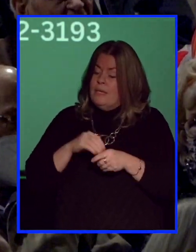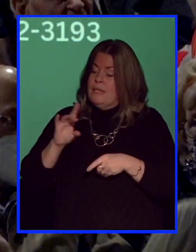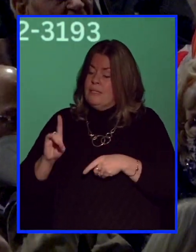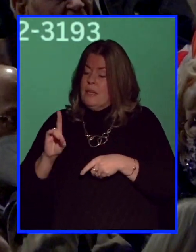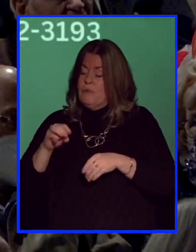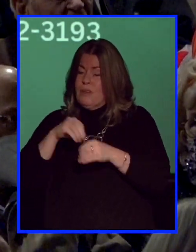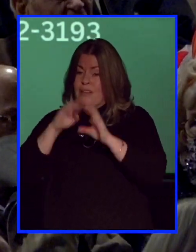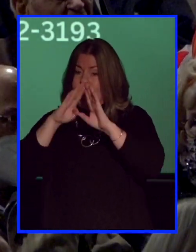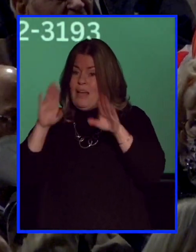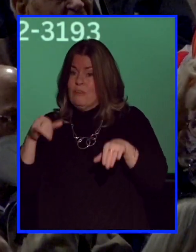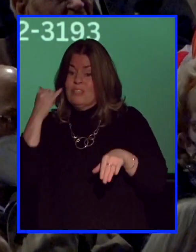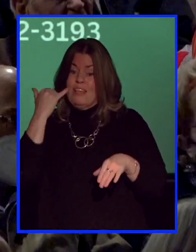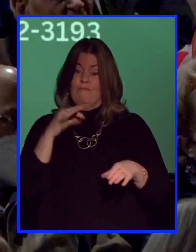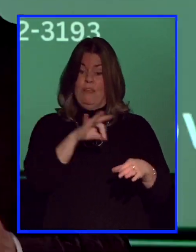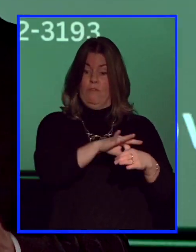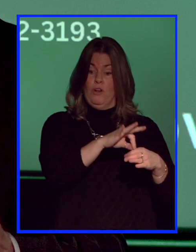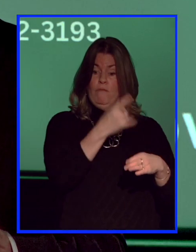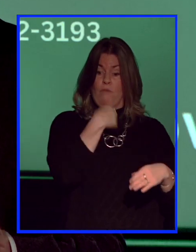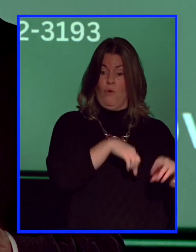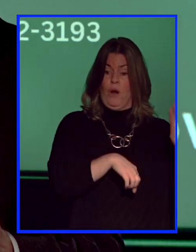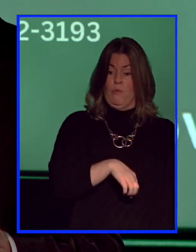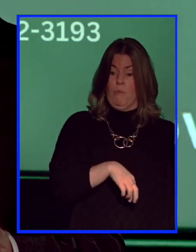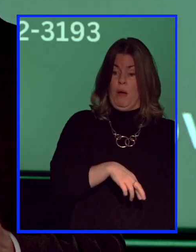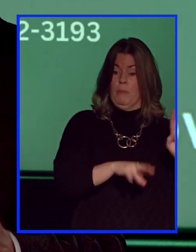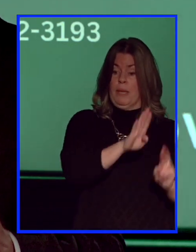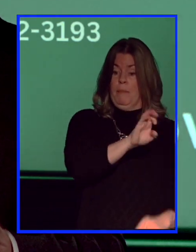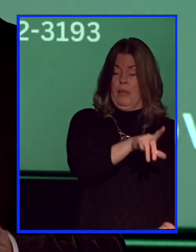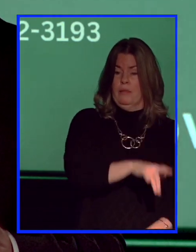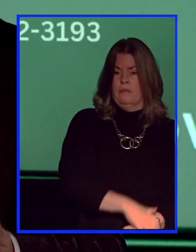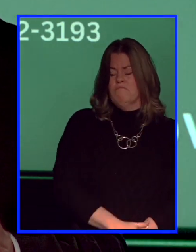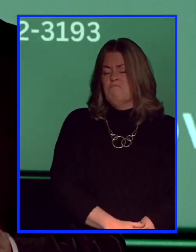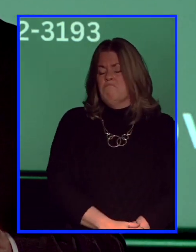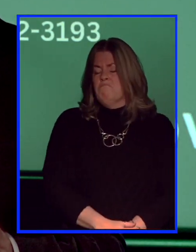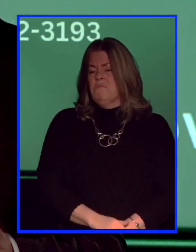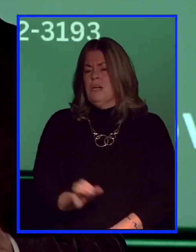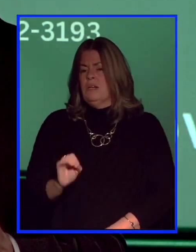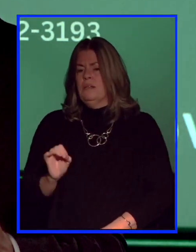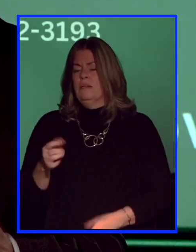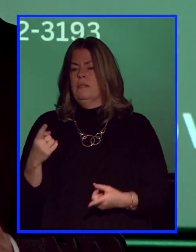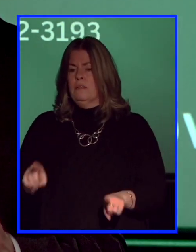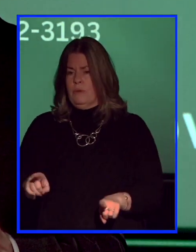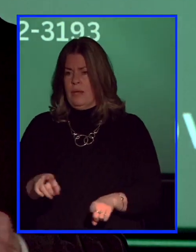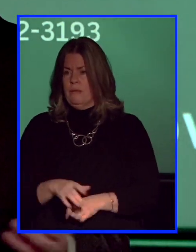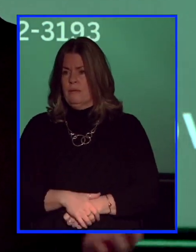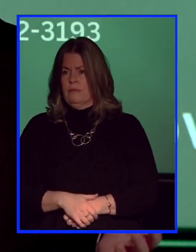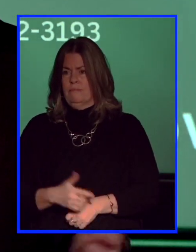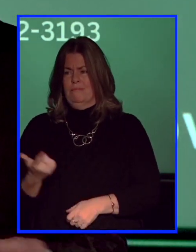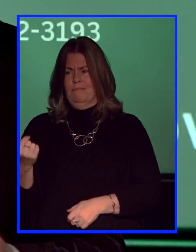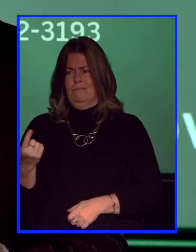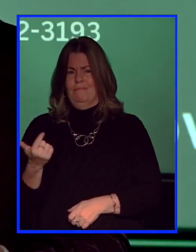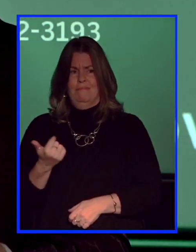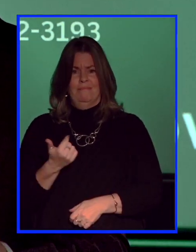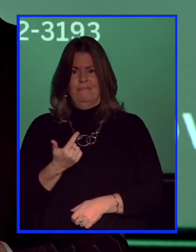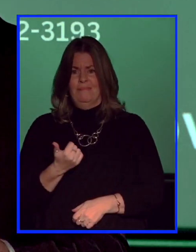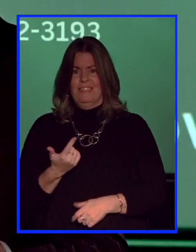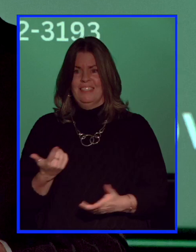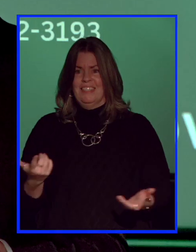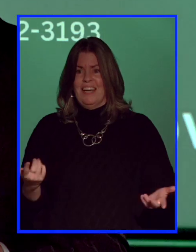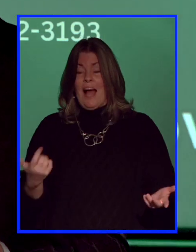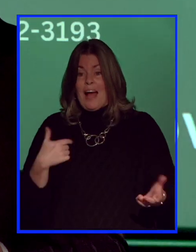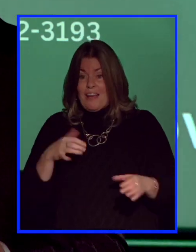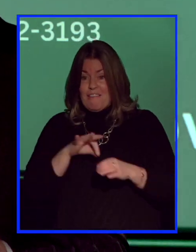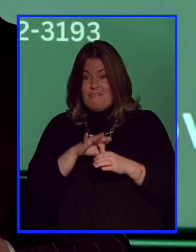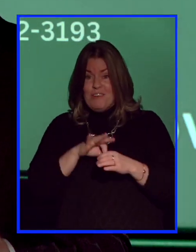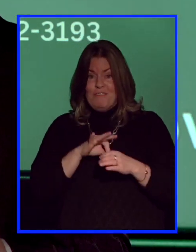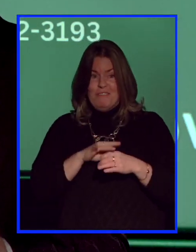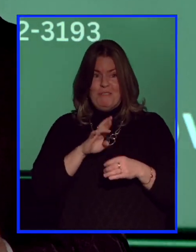if they voted for a Republican bill? You know, nothing really would happen. You know, I voted for Republican bills, and